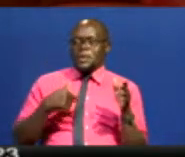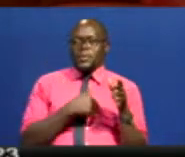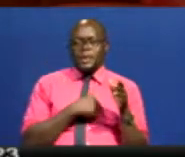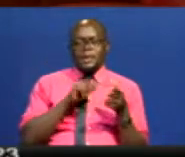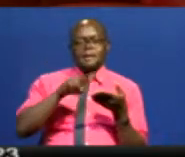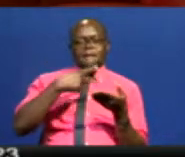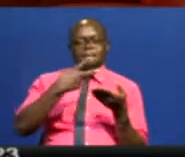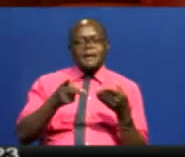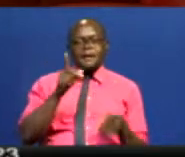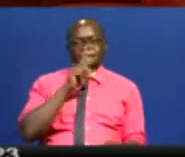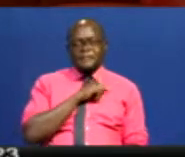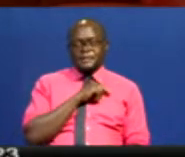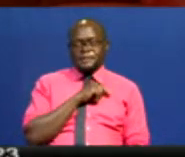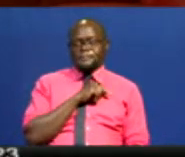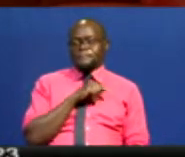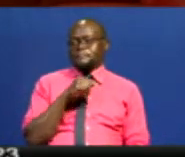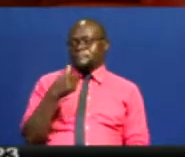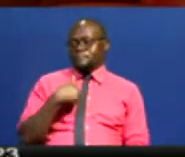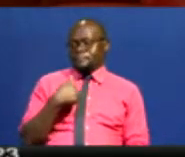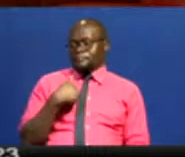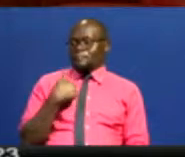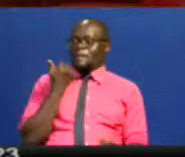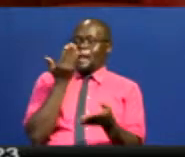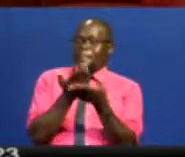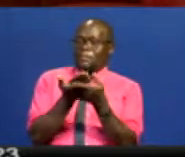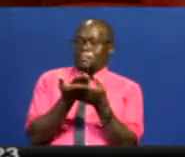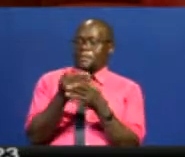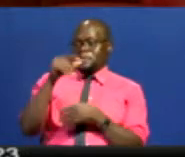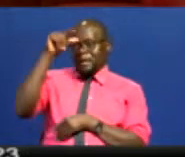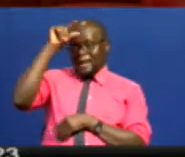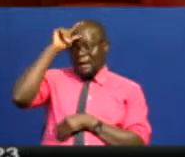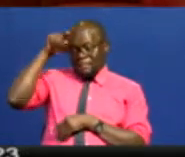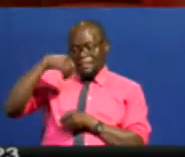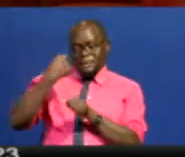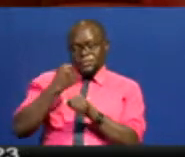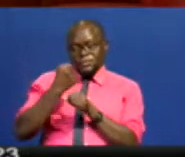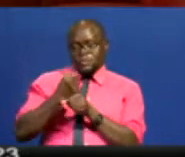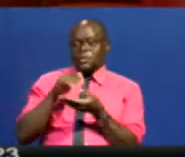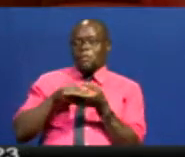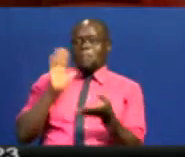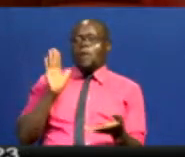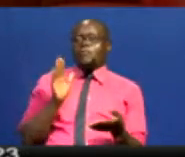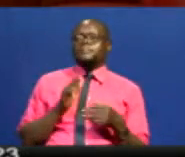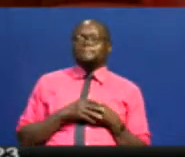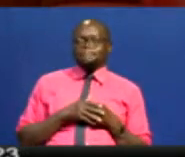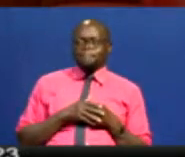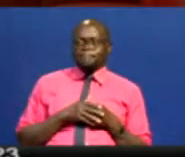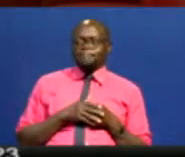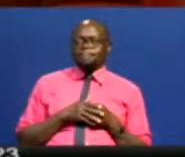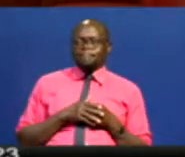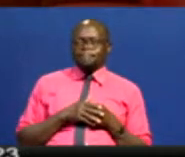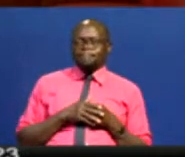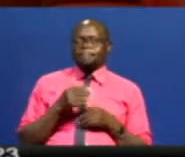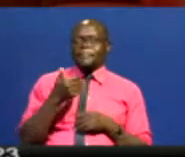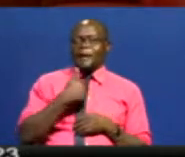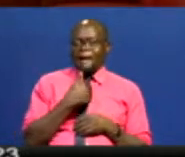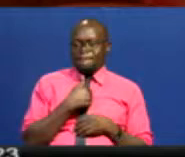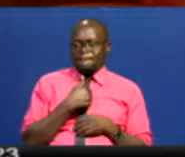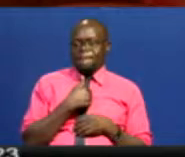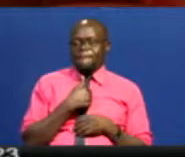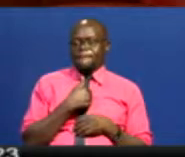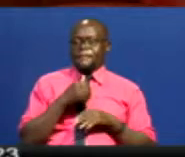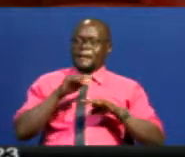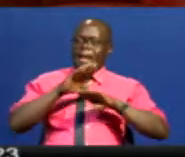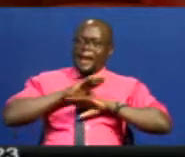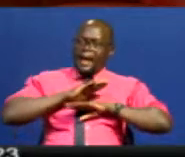failing. I therefore propose that the government should take serious measures, first of all, to have